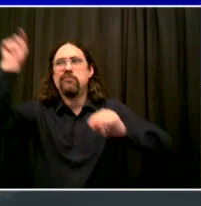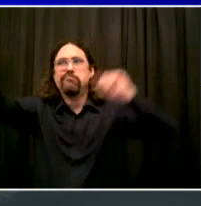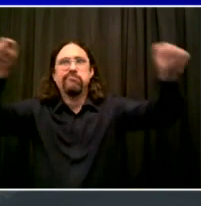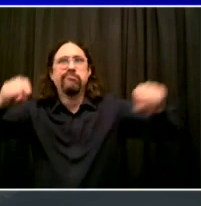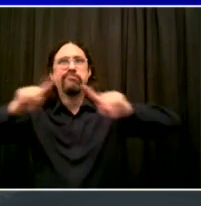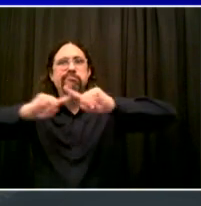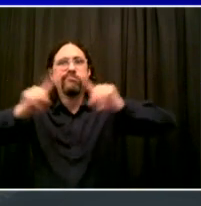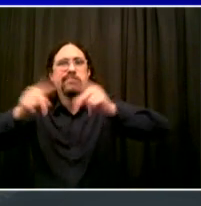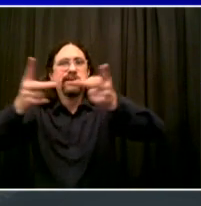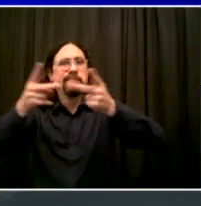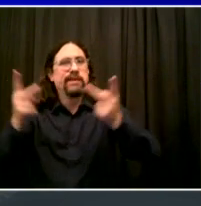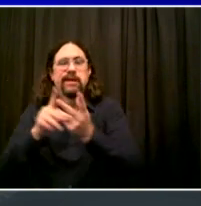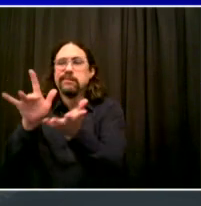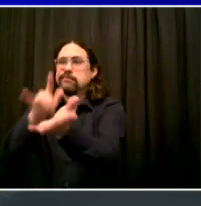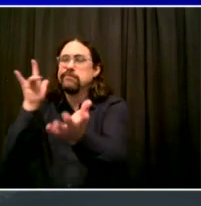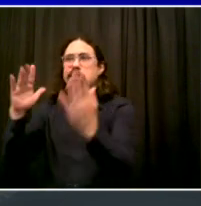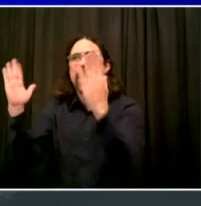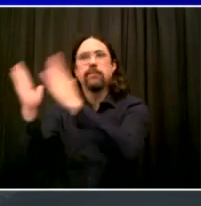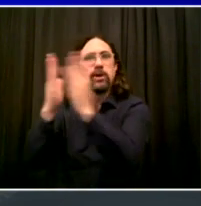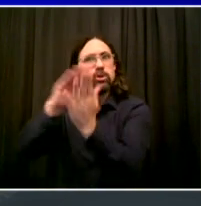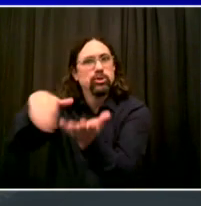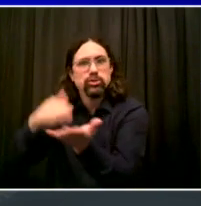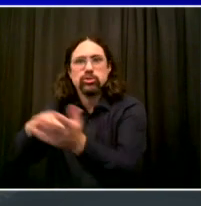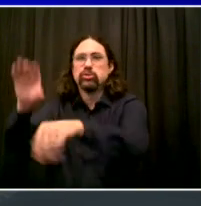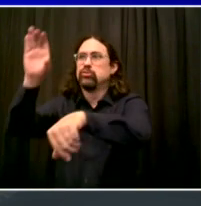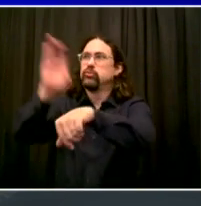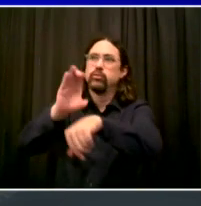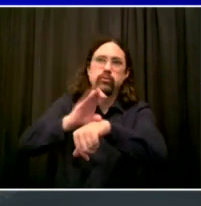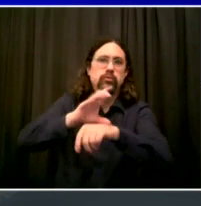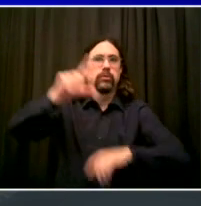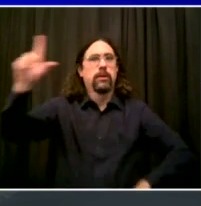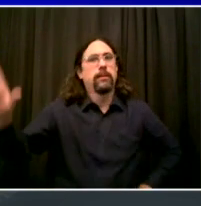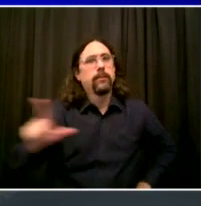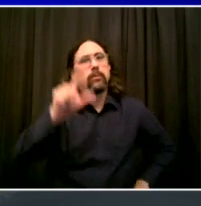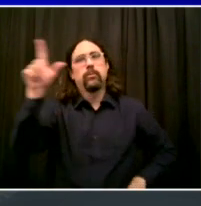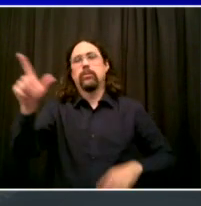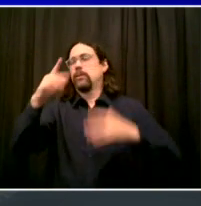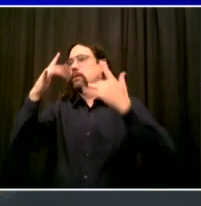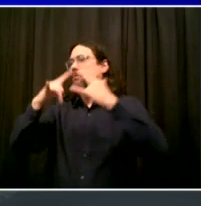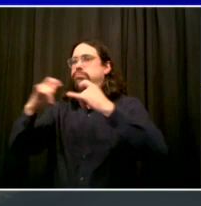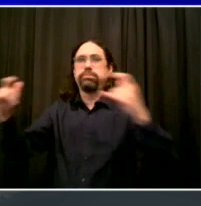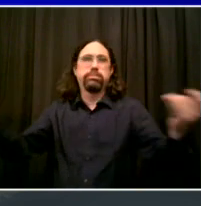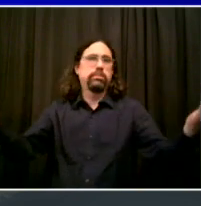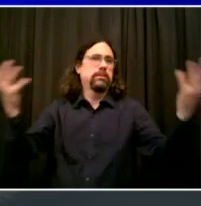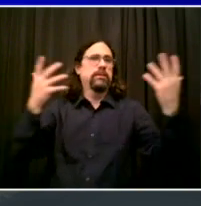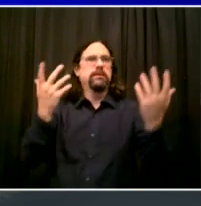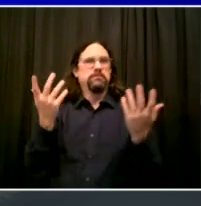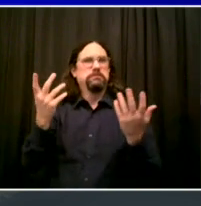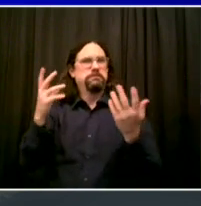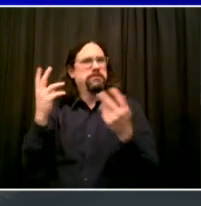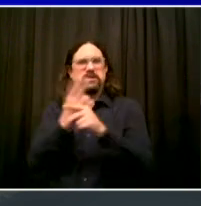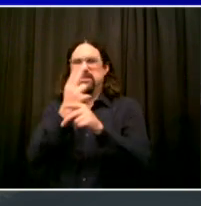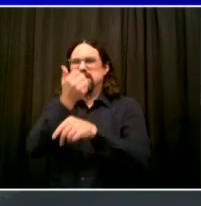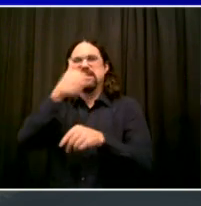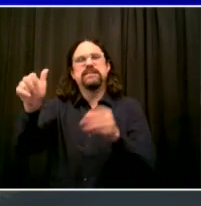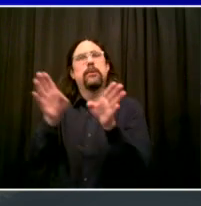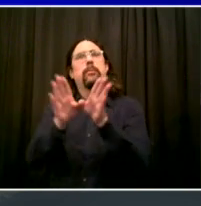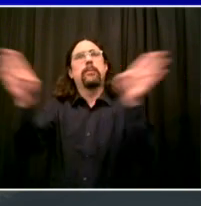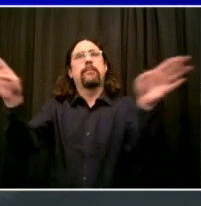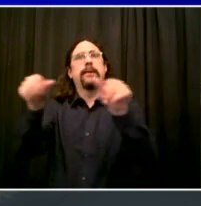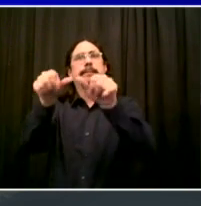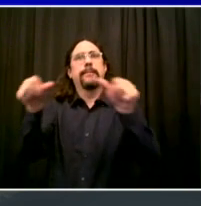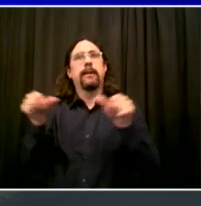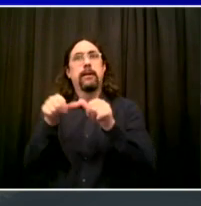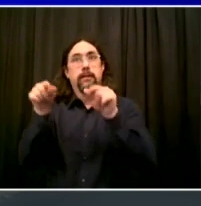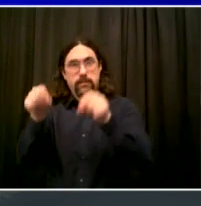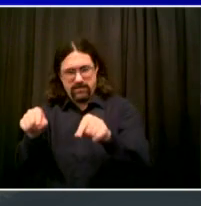for K to 8. And the goal will be to start by serving 100,000 kids